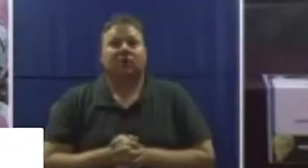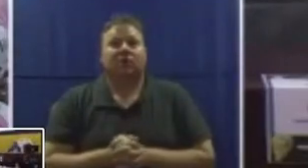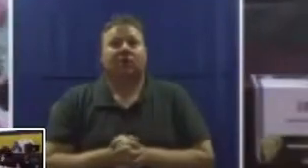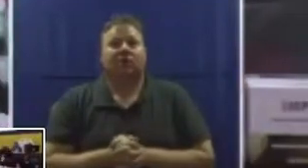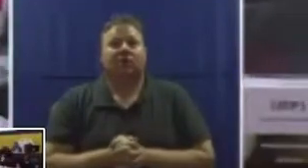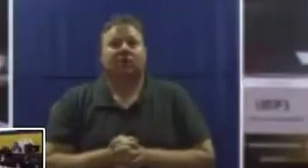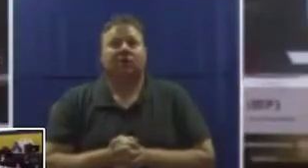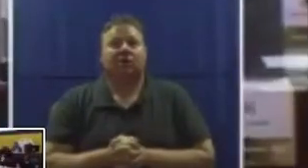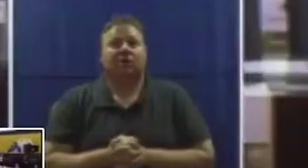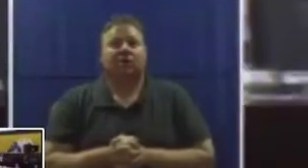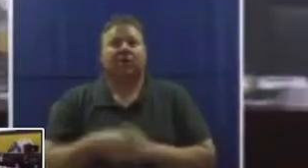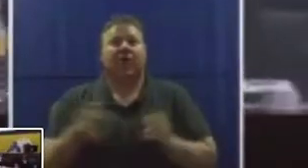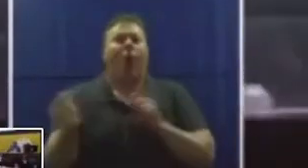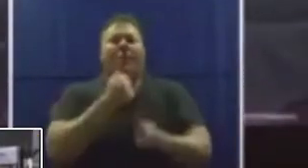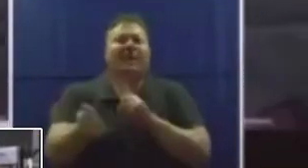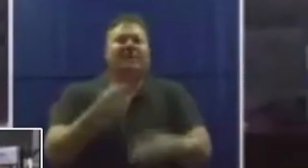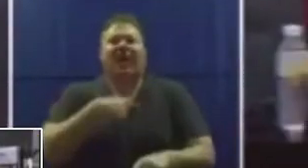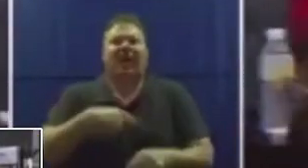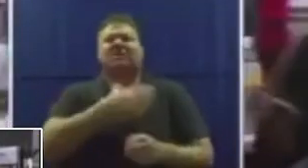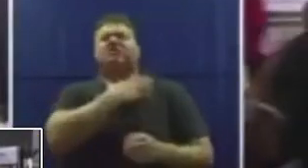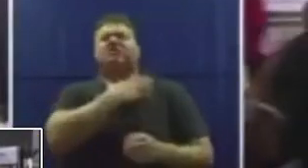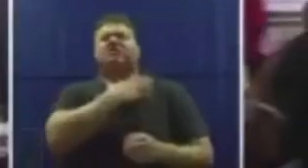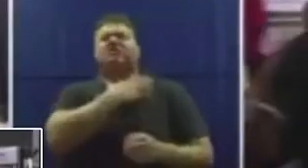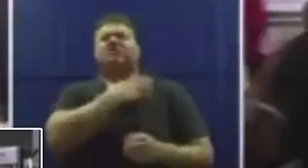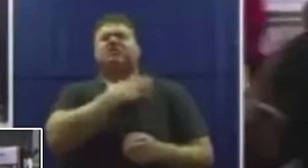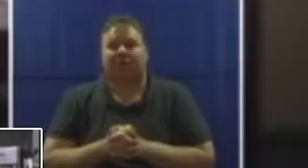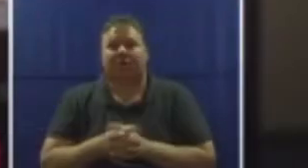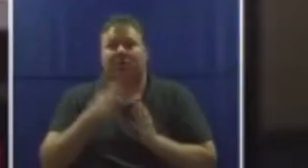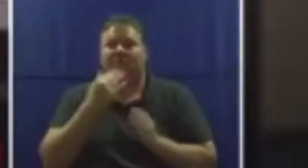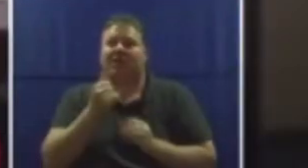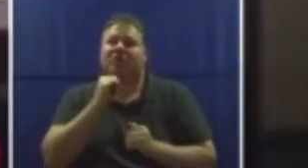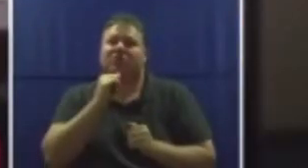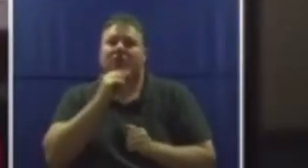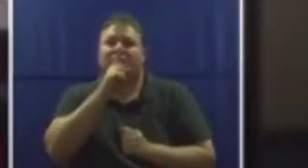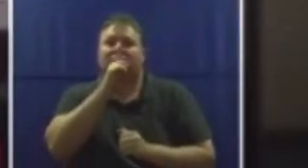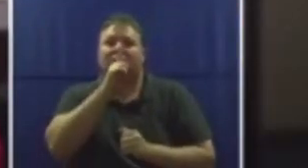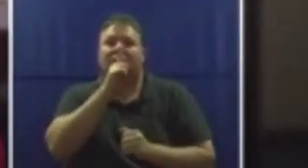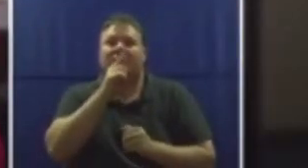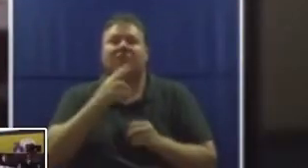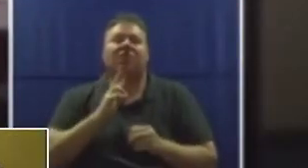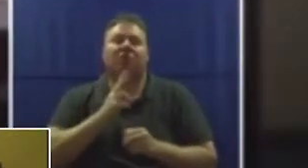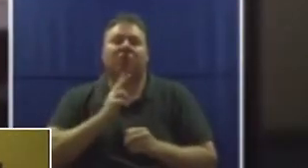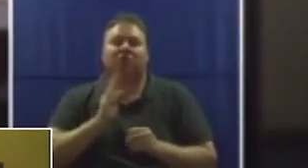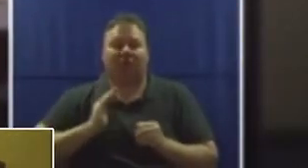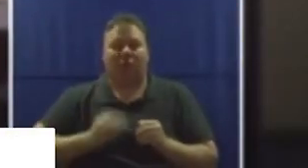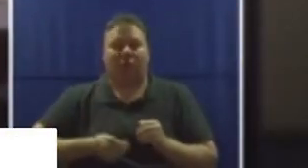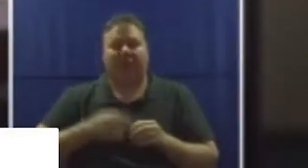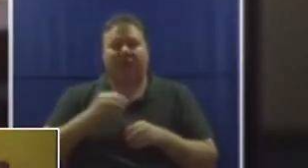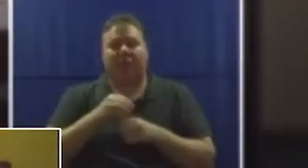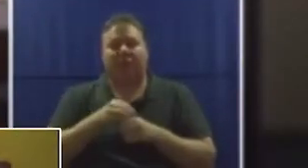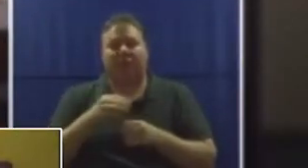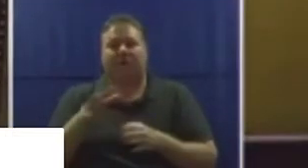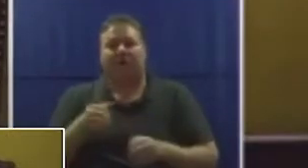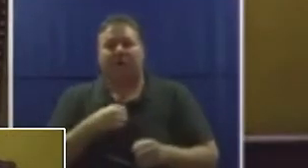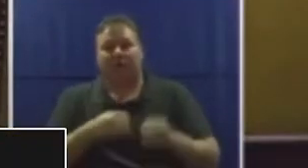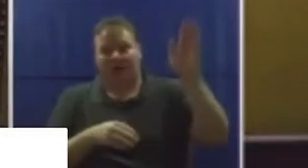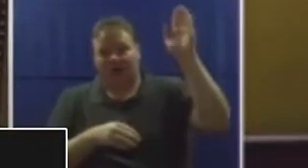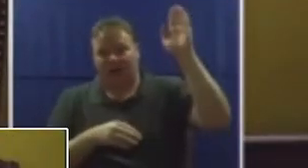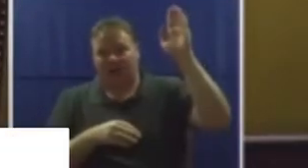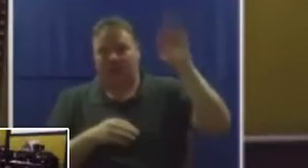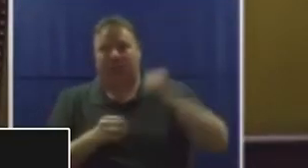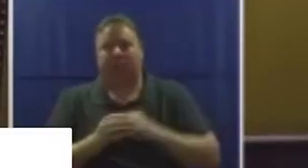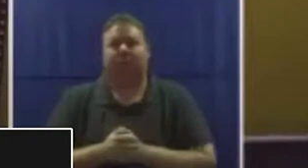go. They are beating and strangling our speaker. Mr. President, my hand has been up. Can you please recognize Mr.